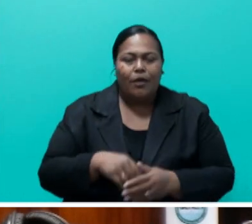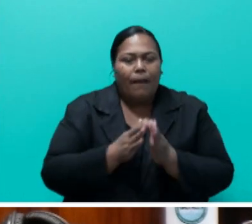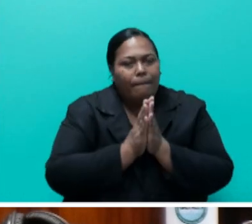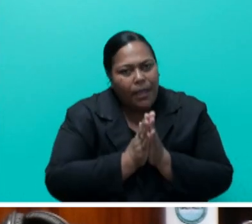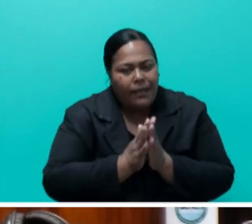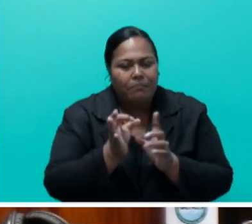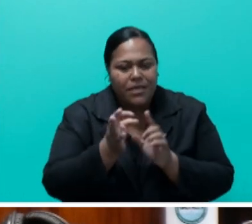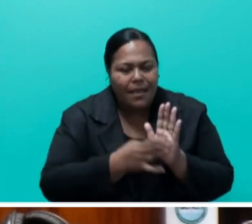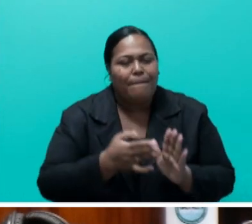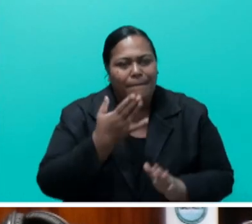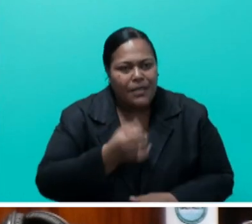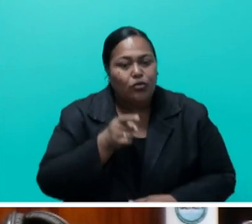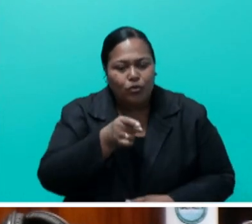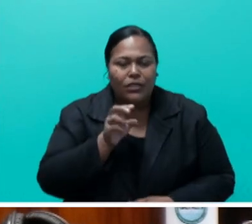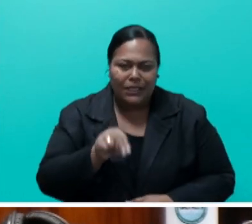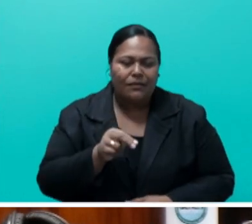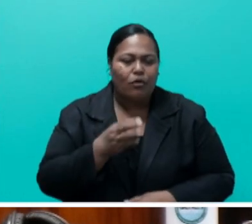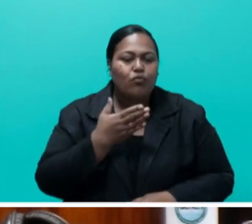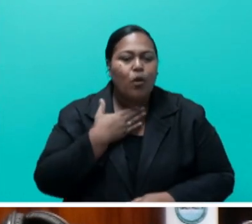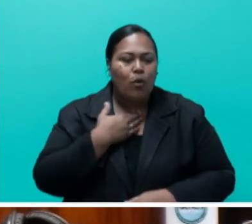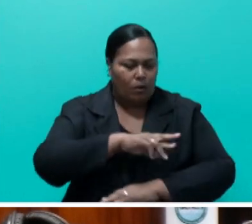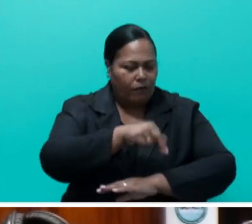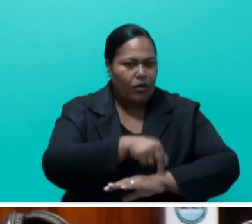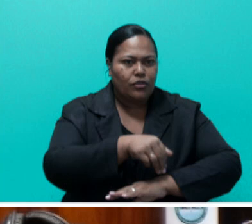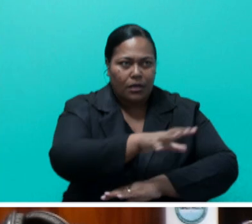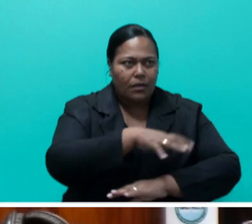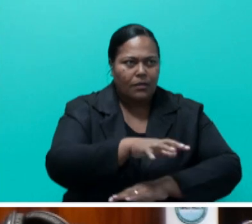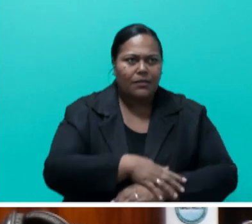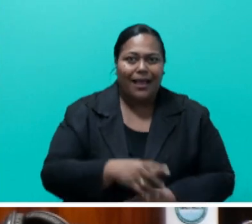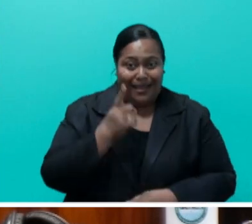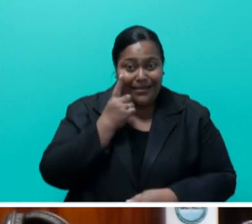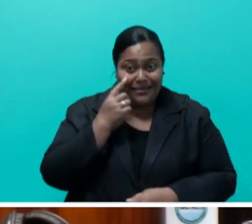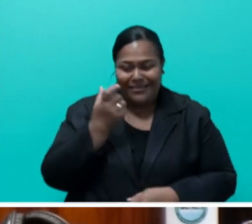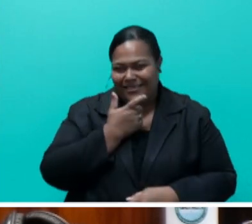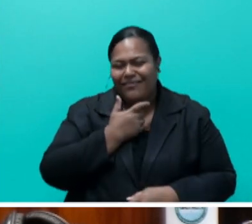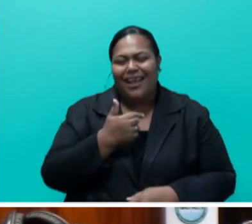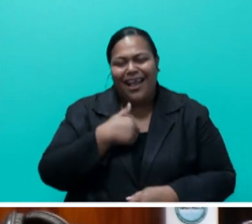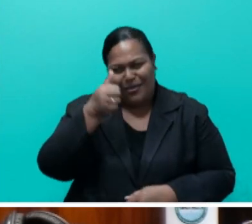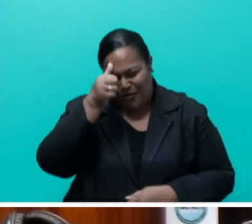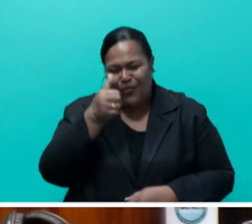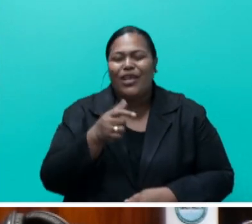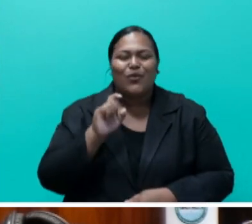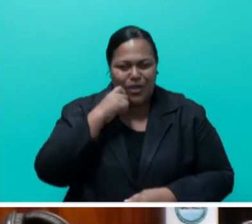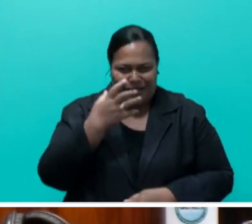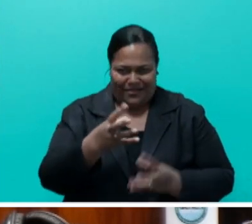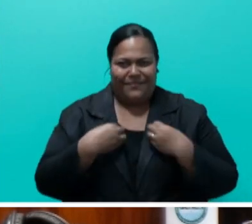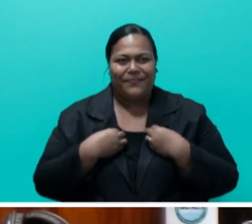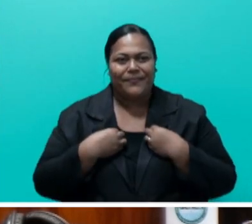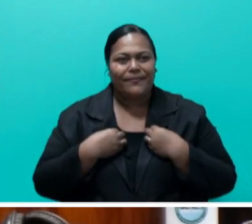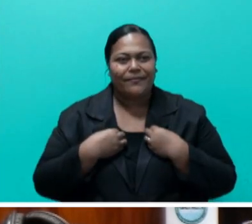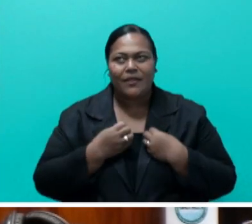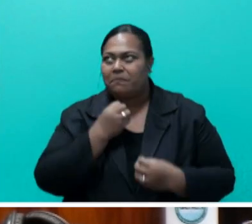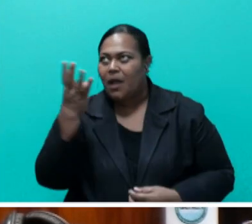we be a regional voice to all. I see he's laughing, and I know he will take it up. Thank you, Mr.